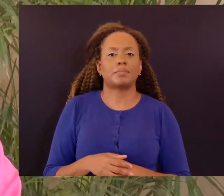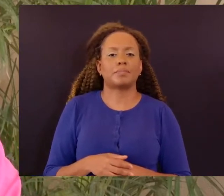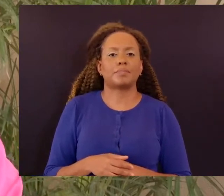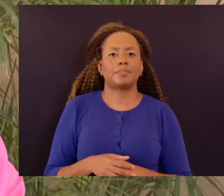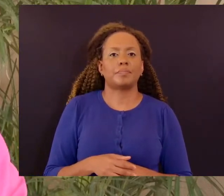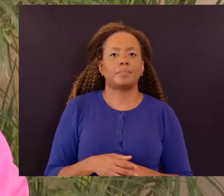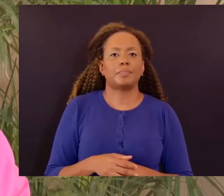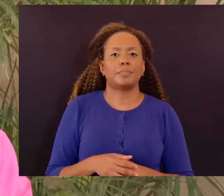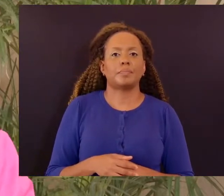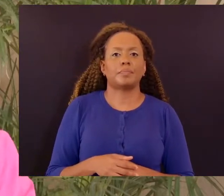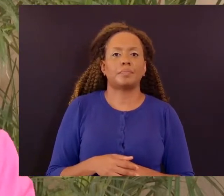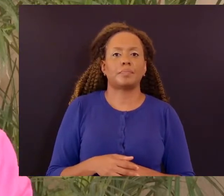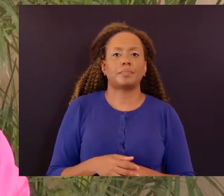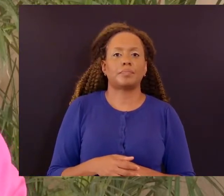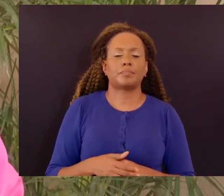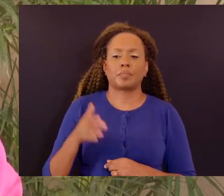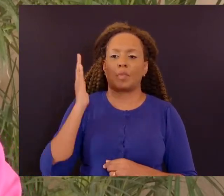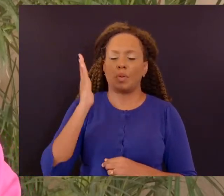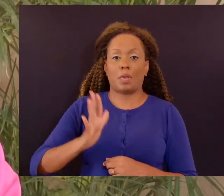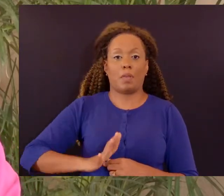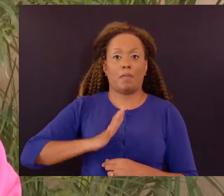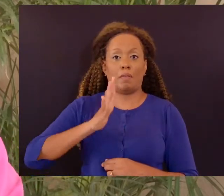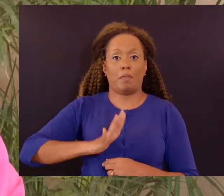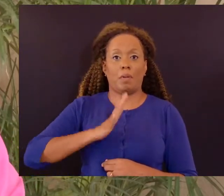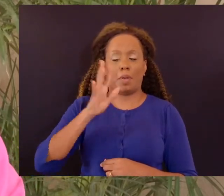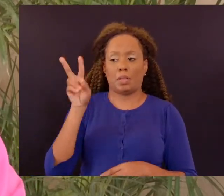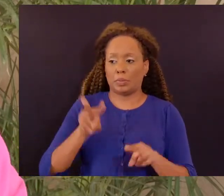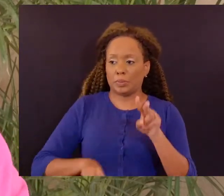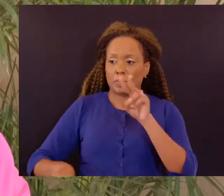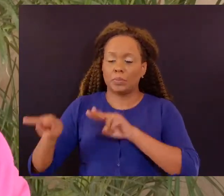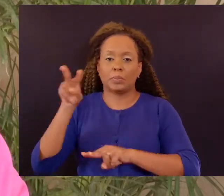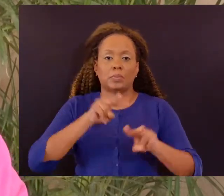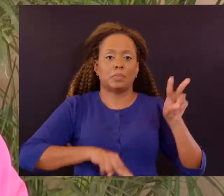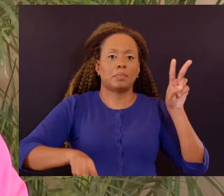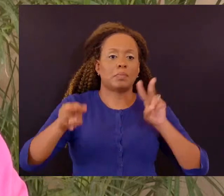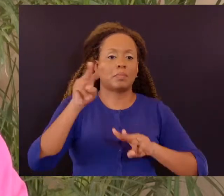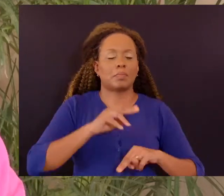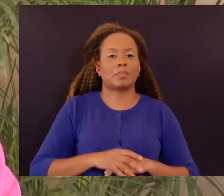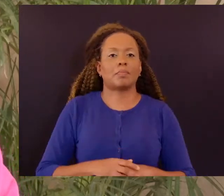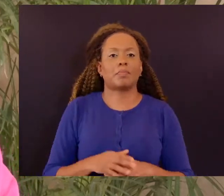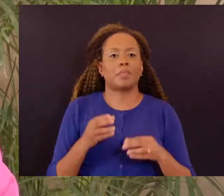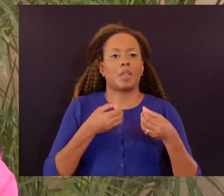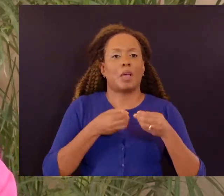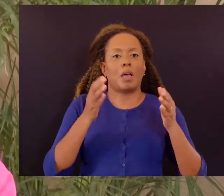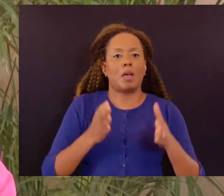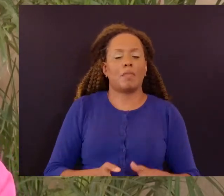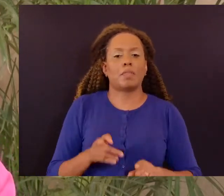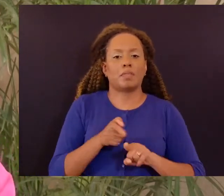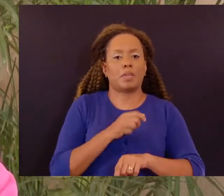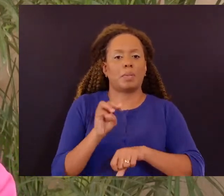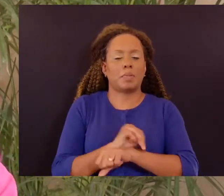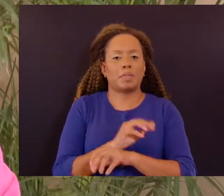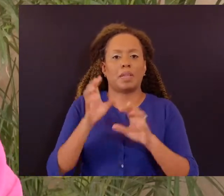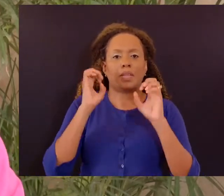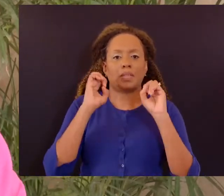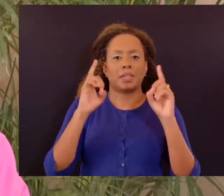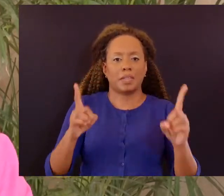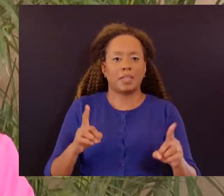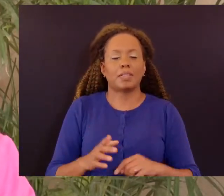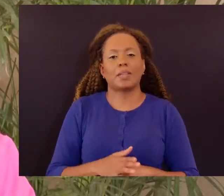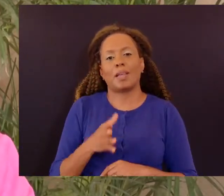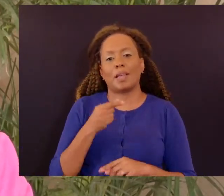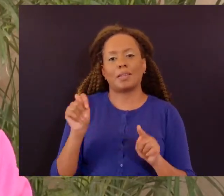going to be formal monitoring. It is going to be led by the officers of the Ministry of Education in consultation with the